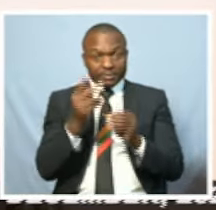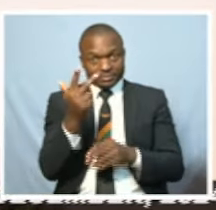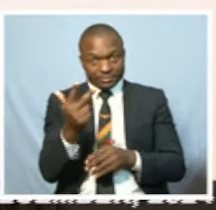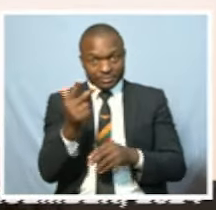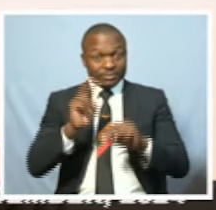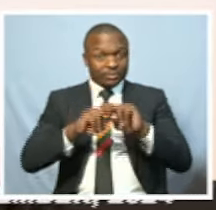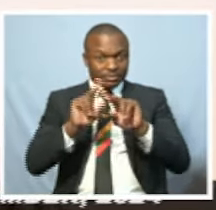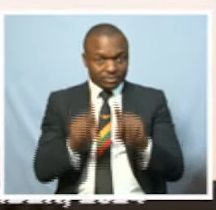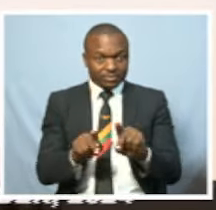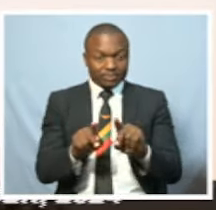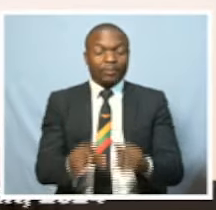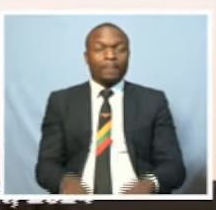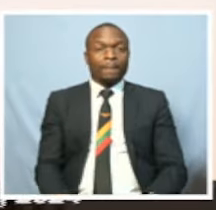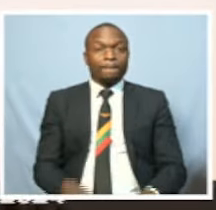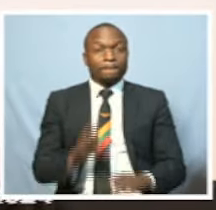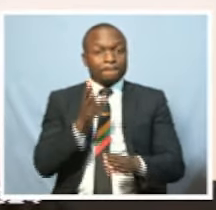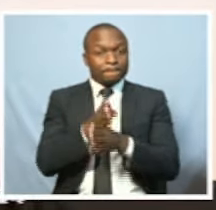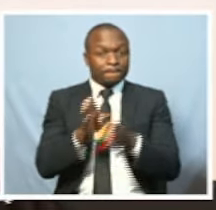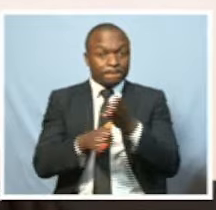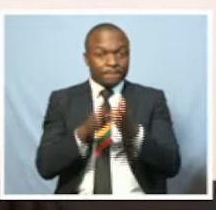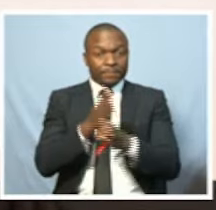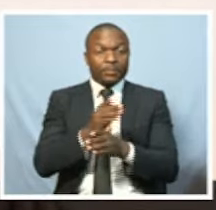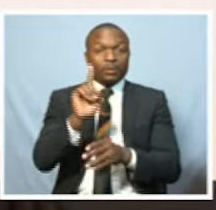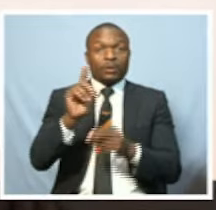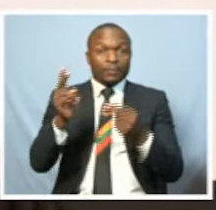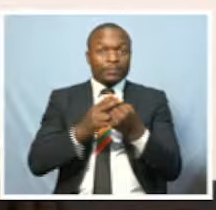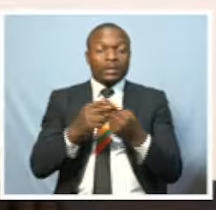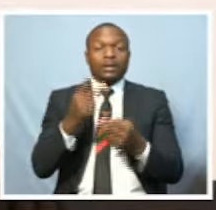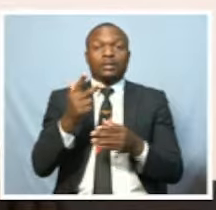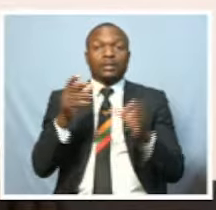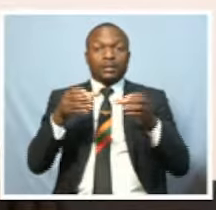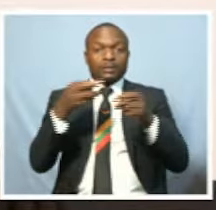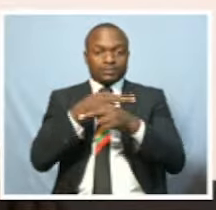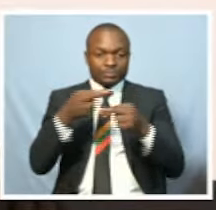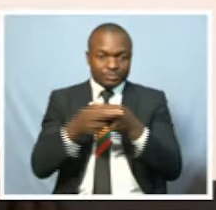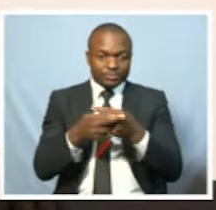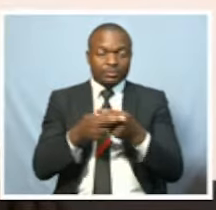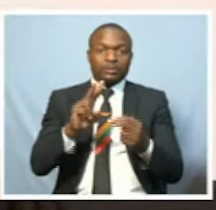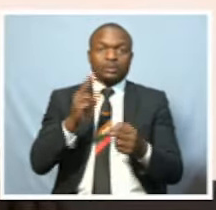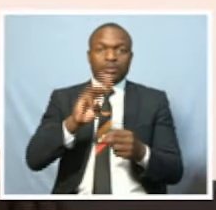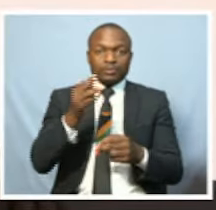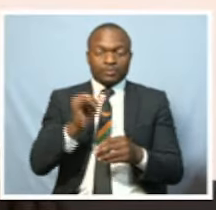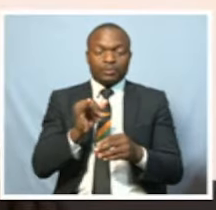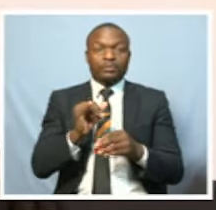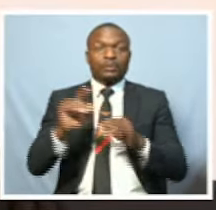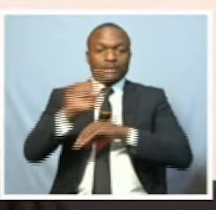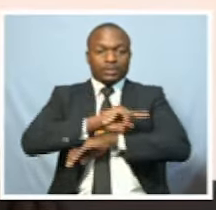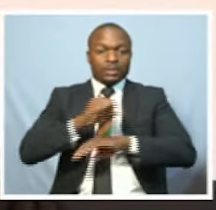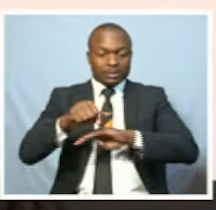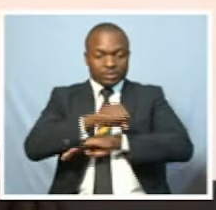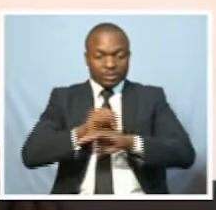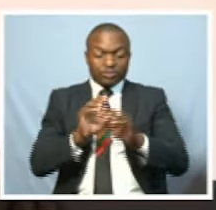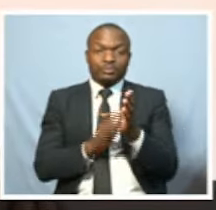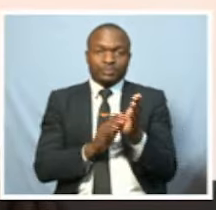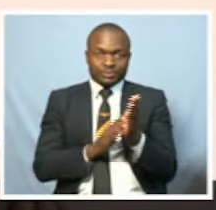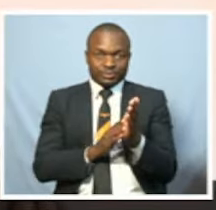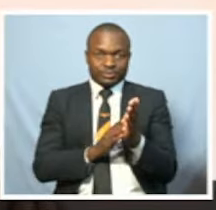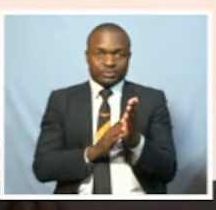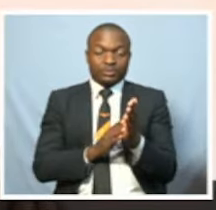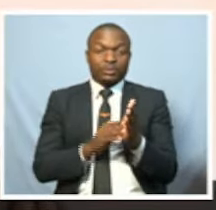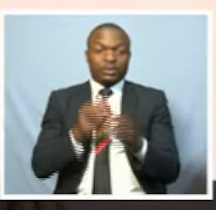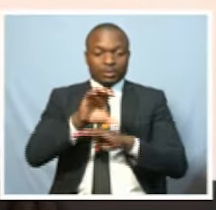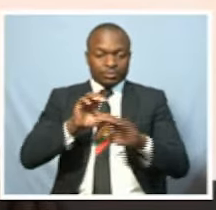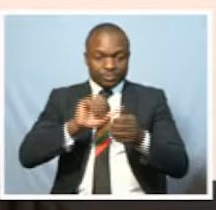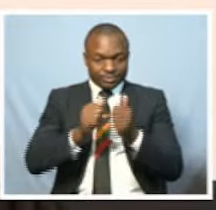Chair, the construction of 1x3 classroom block at VUBWI Day Secondary School. A cause of